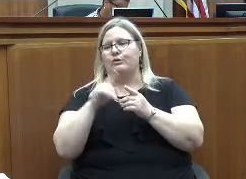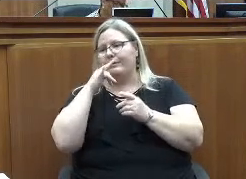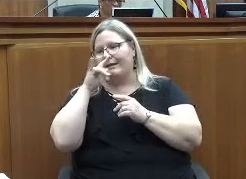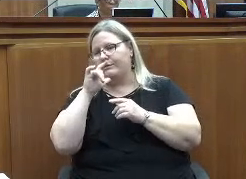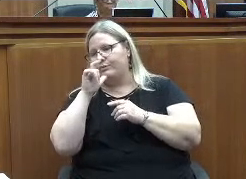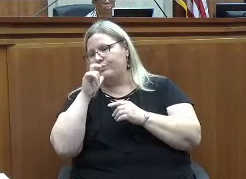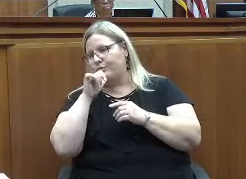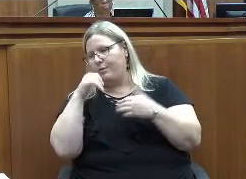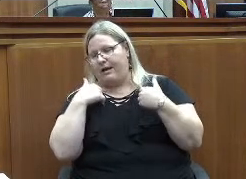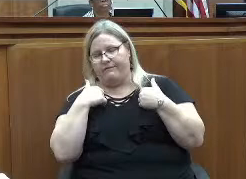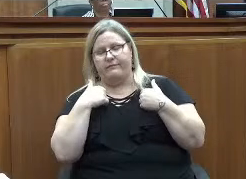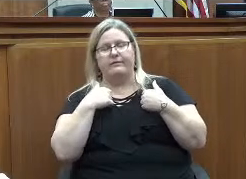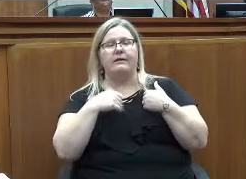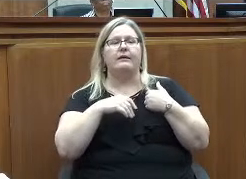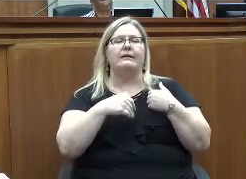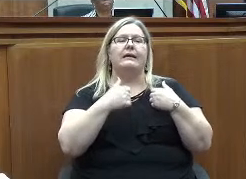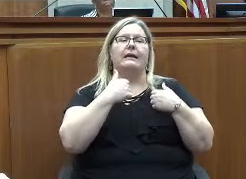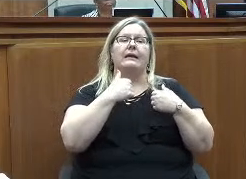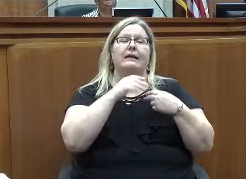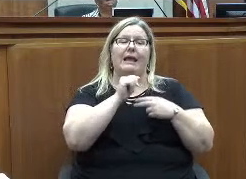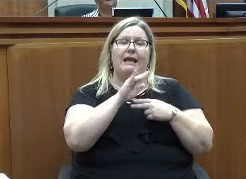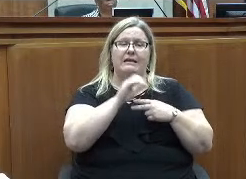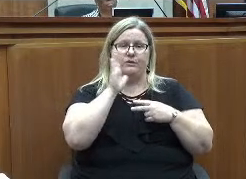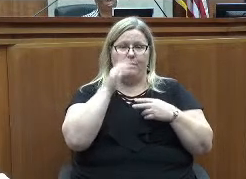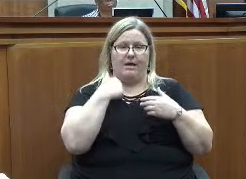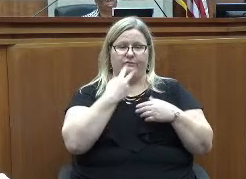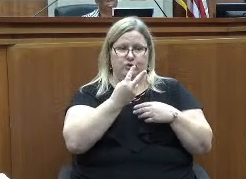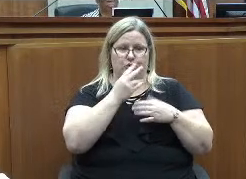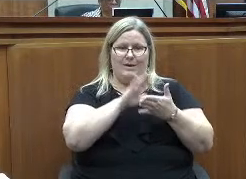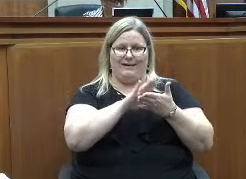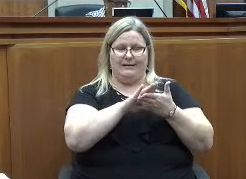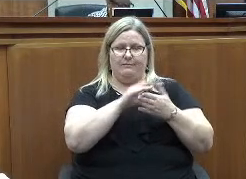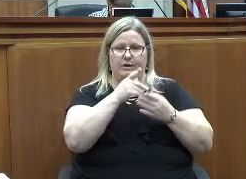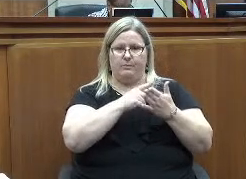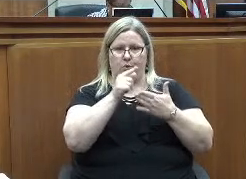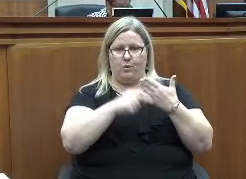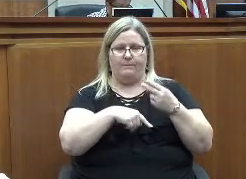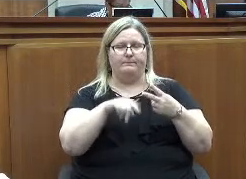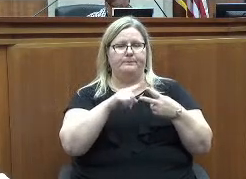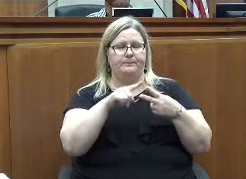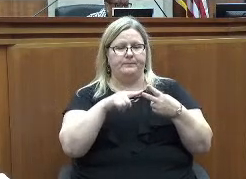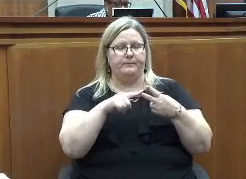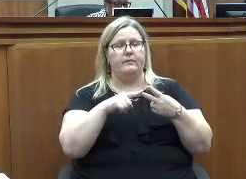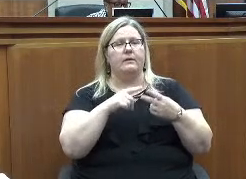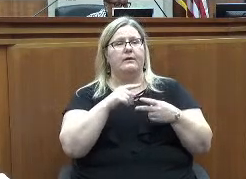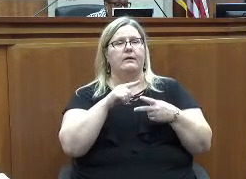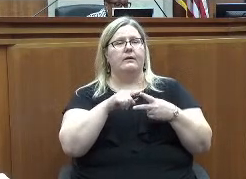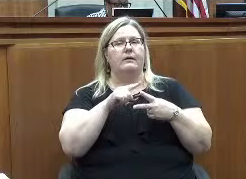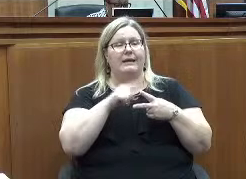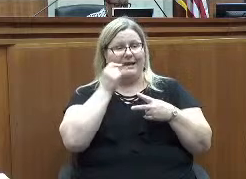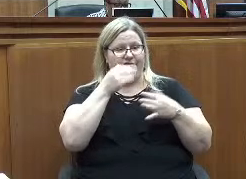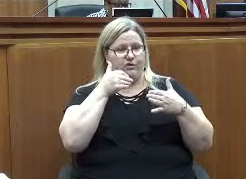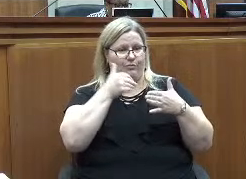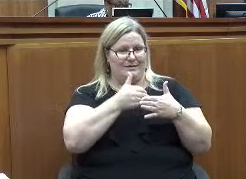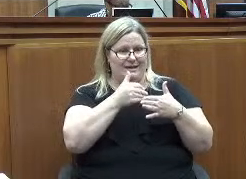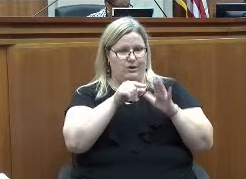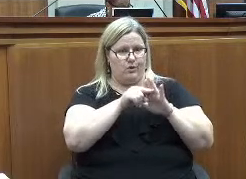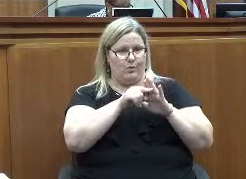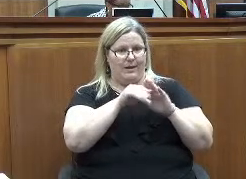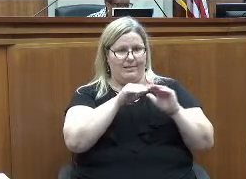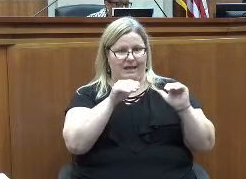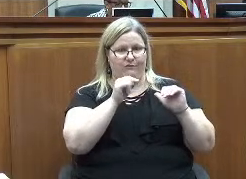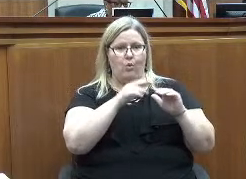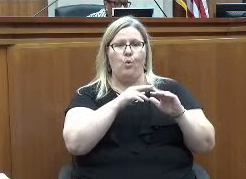2 academic programs. Our academic program for students that are at or near grade level, and an